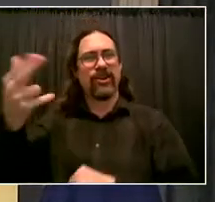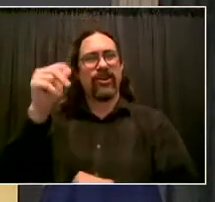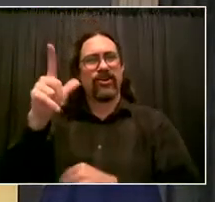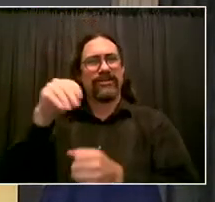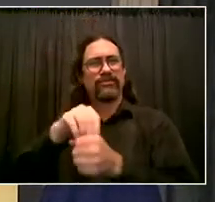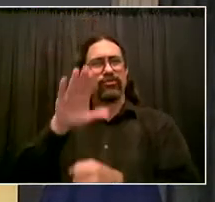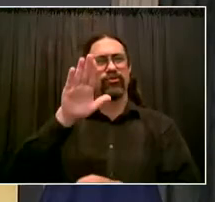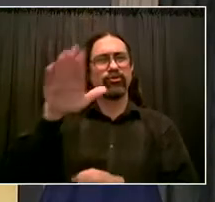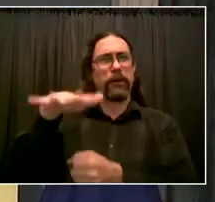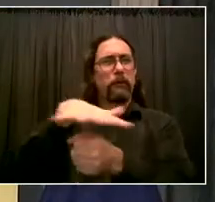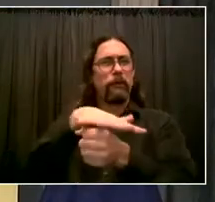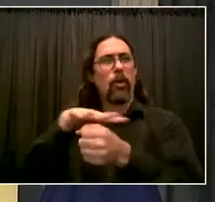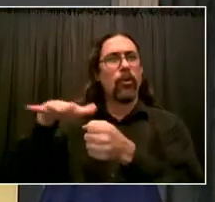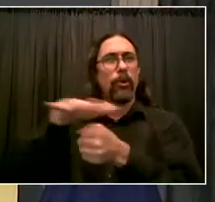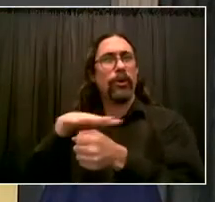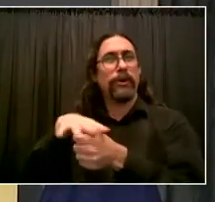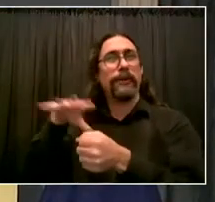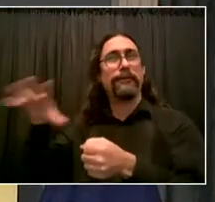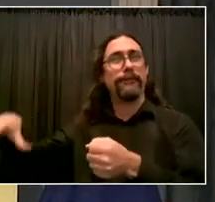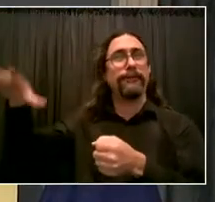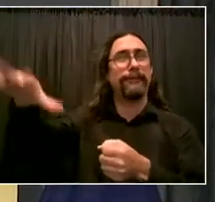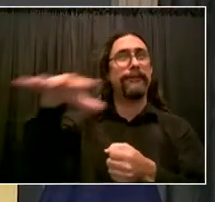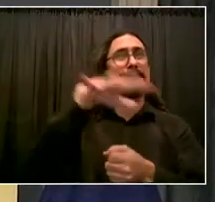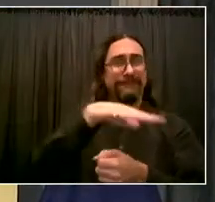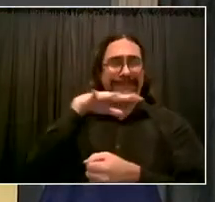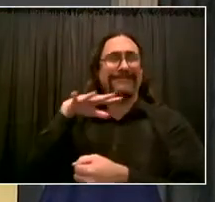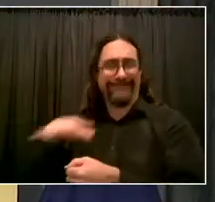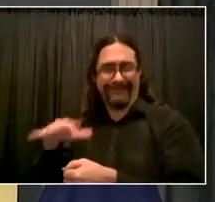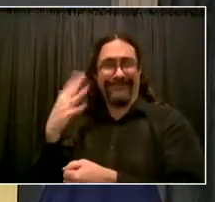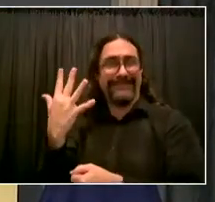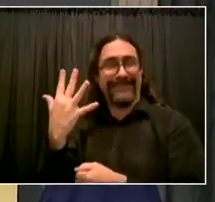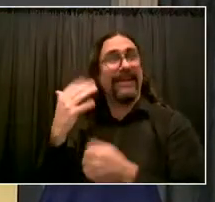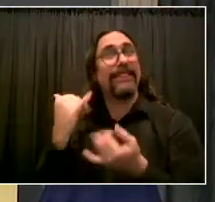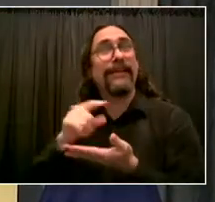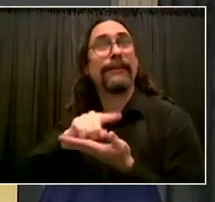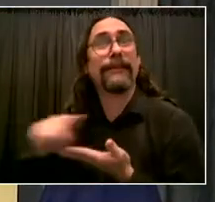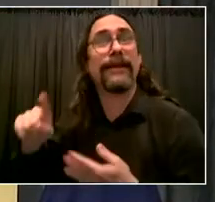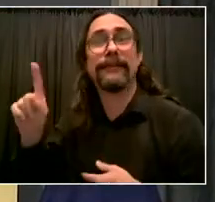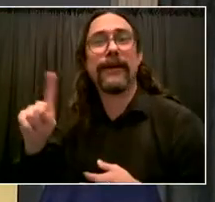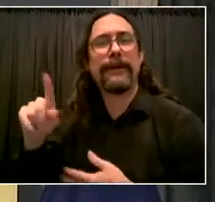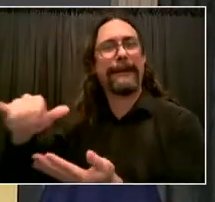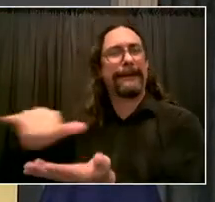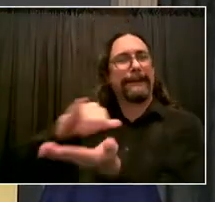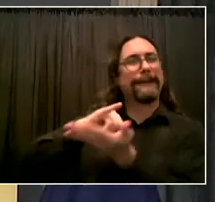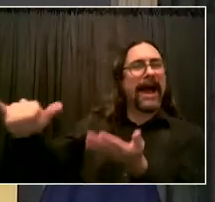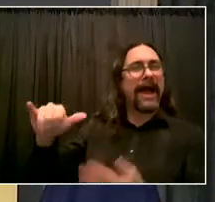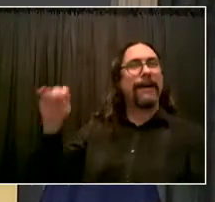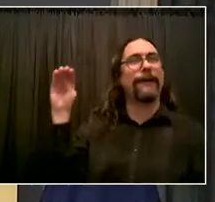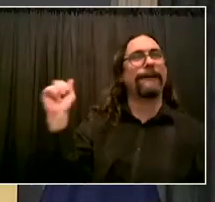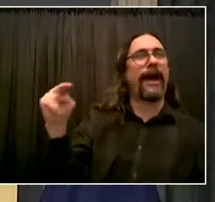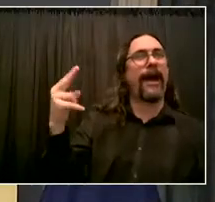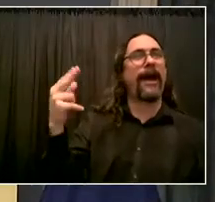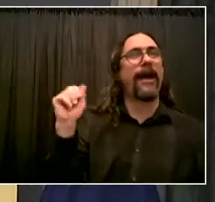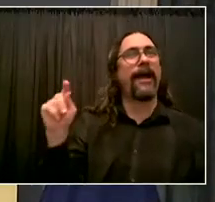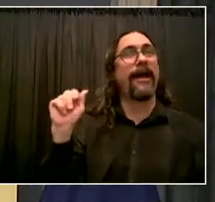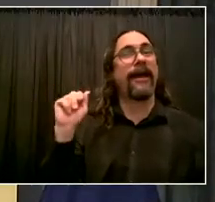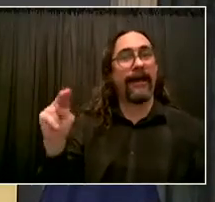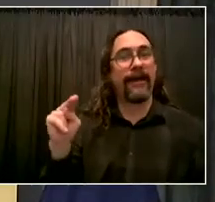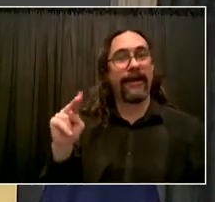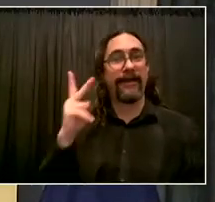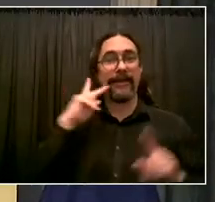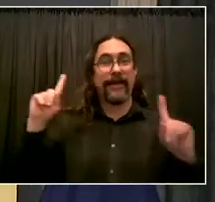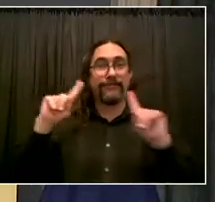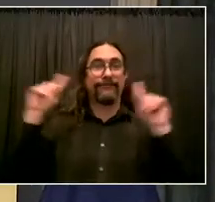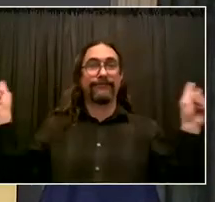this beautiful representation here of the borough of Manhattan, all its greatness, everything to enjoy, everything to